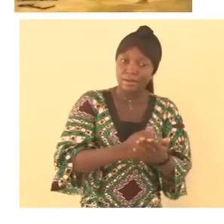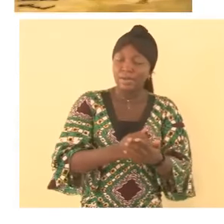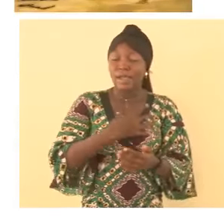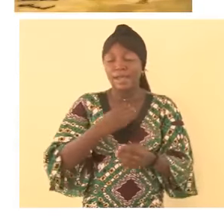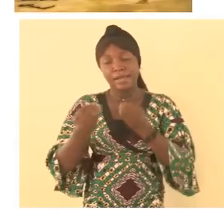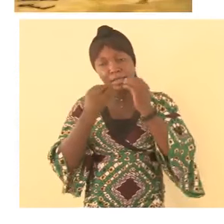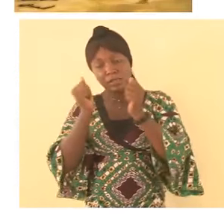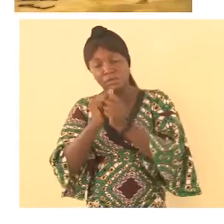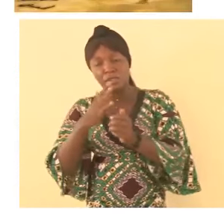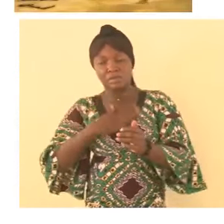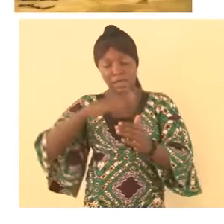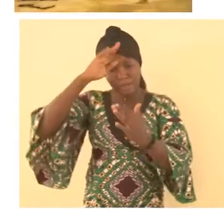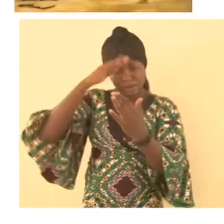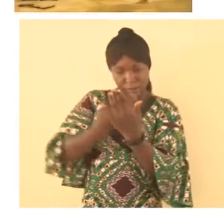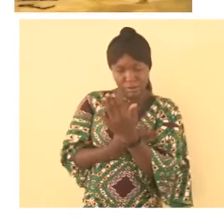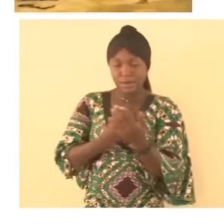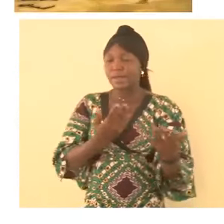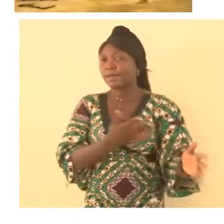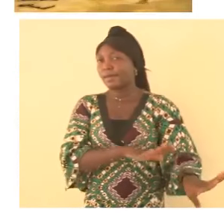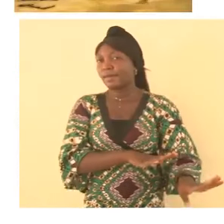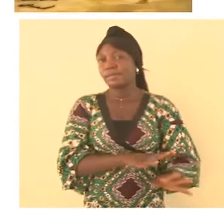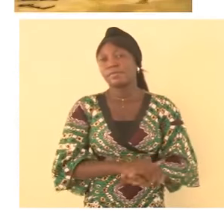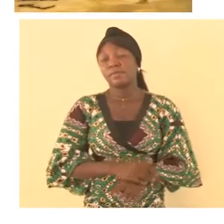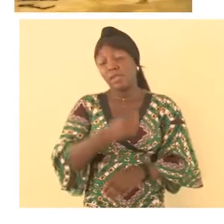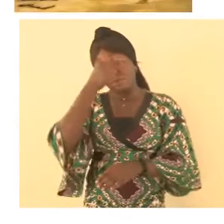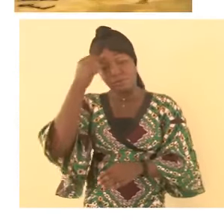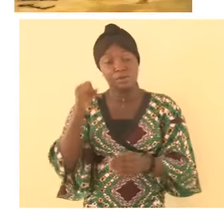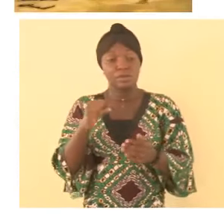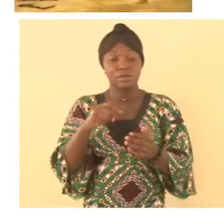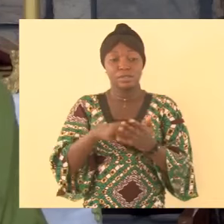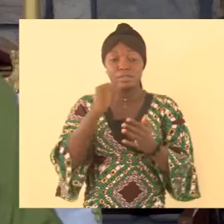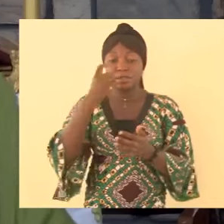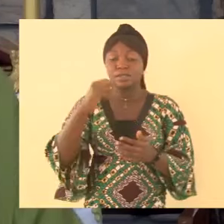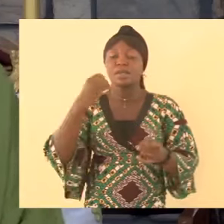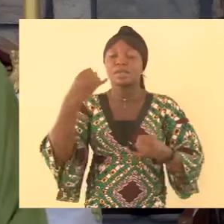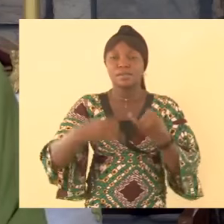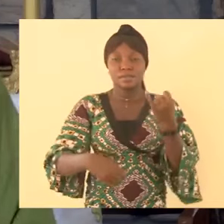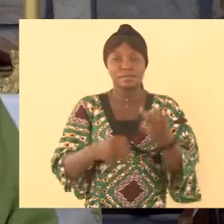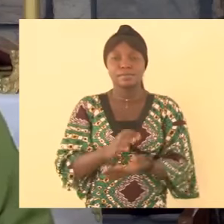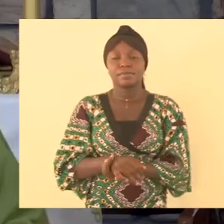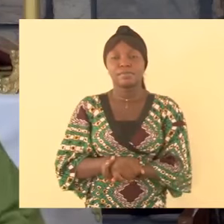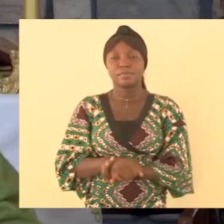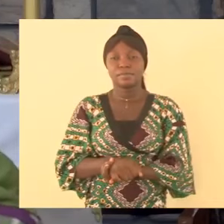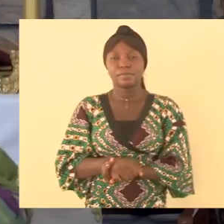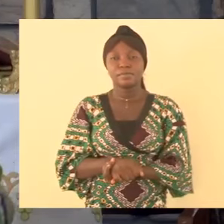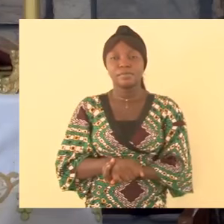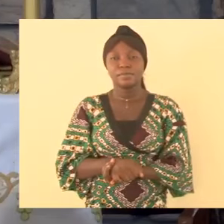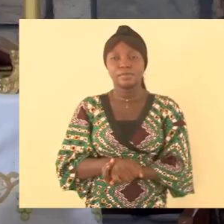and cook and eat with my son and die. Because this is the last.